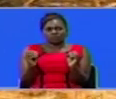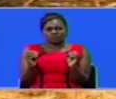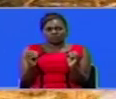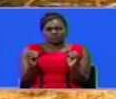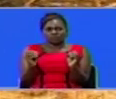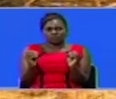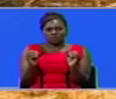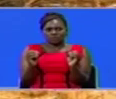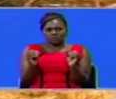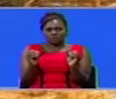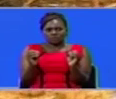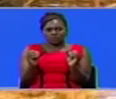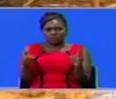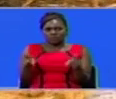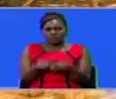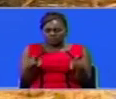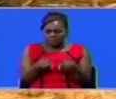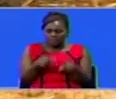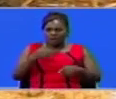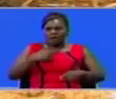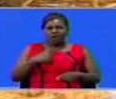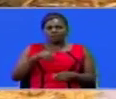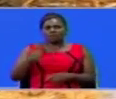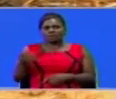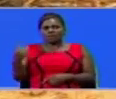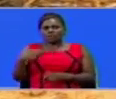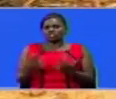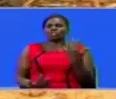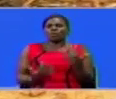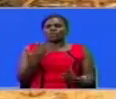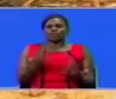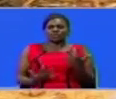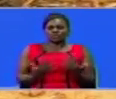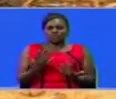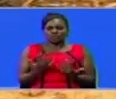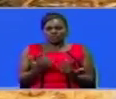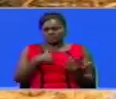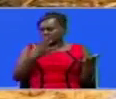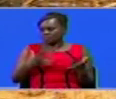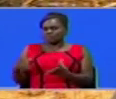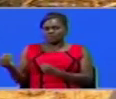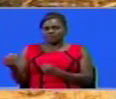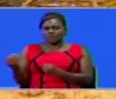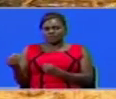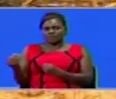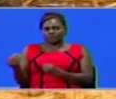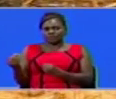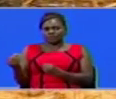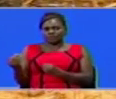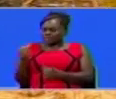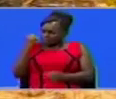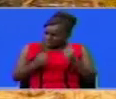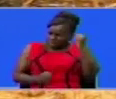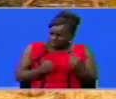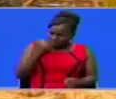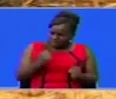Ina akambia wengine, kata kama iko nini, mtu amkunja, choma. Mimi natoka, akambia mimi, kimbia.